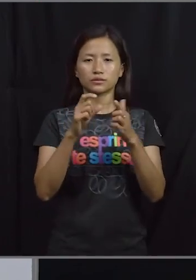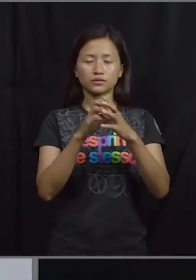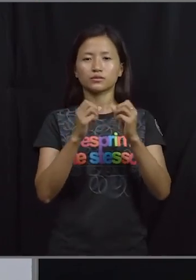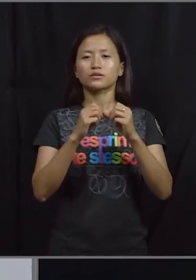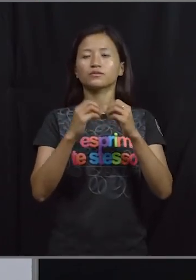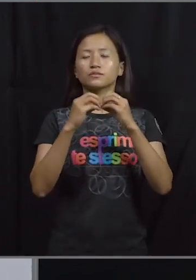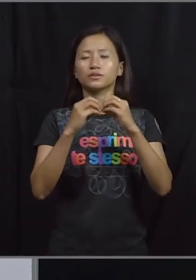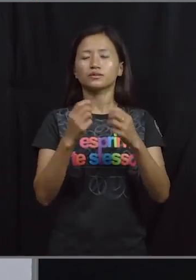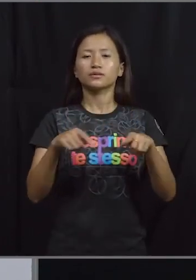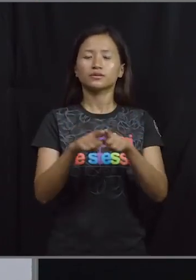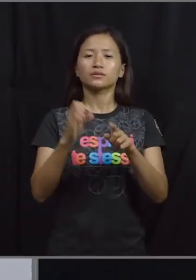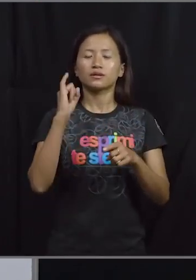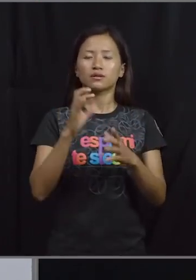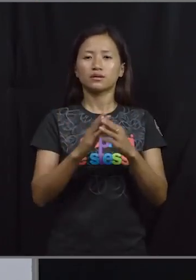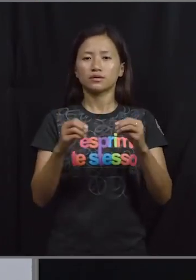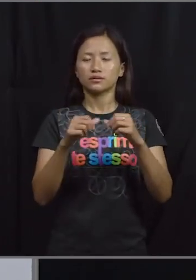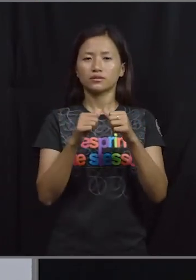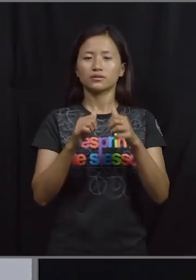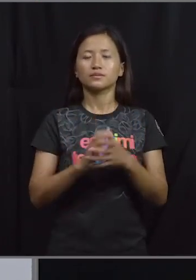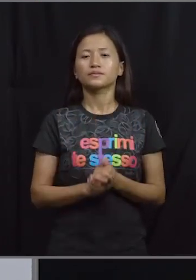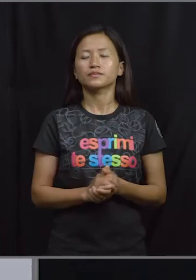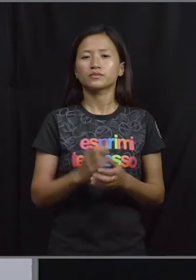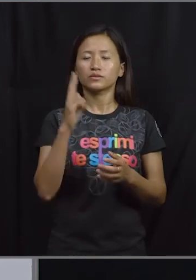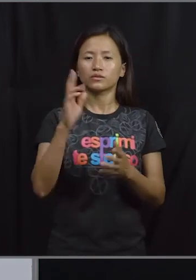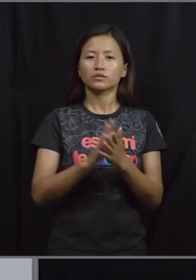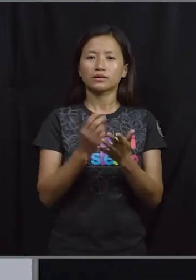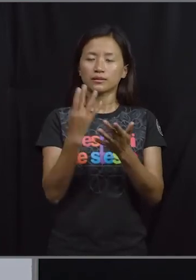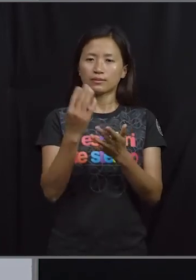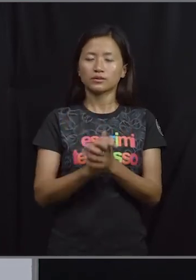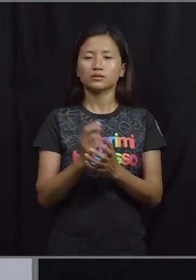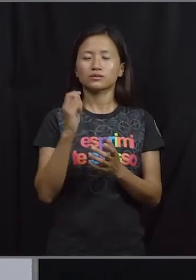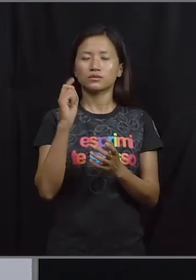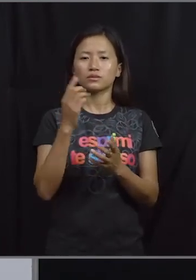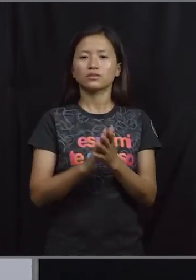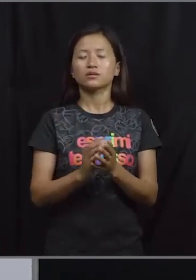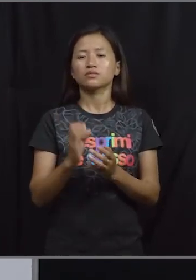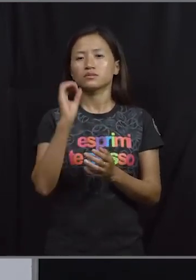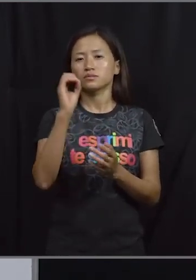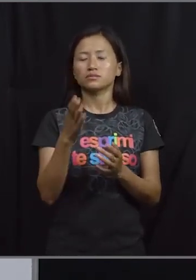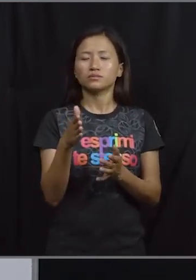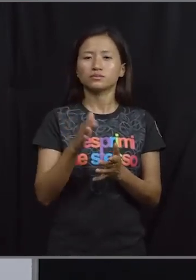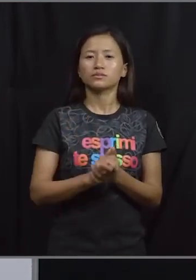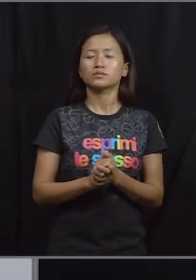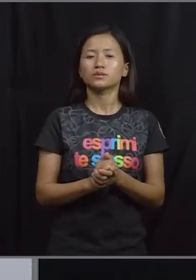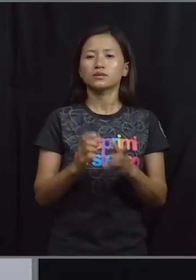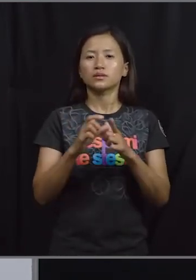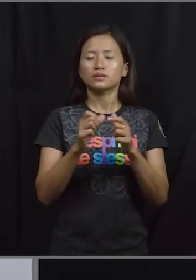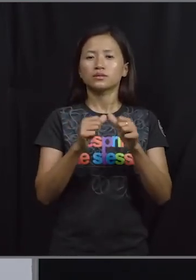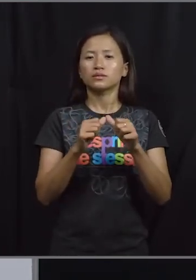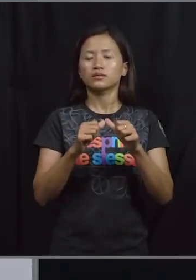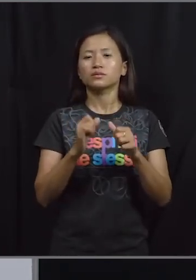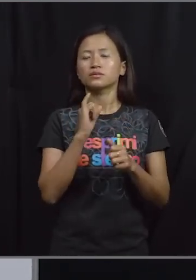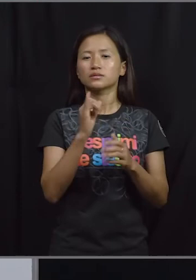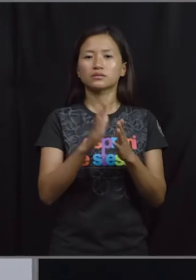1. See, product of two numbers is 1. So it will never be 0, isn't it? Therefore, determinant of A